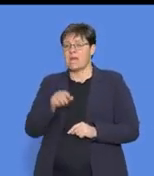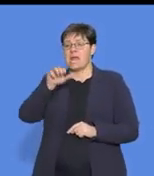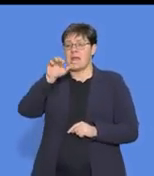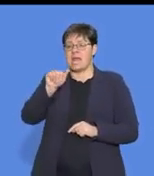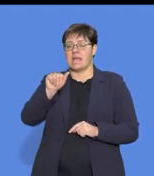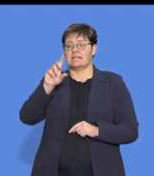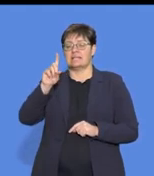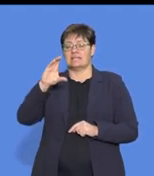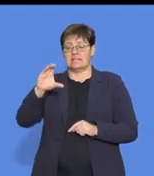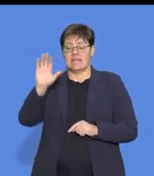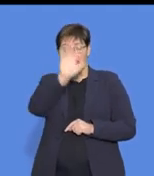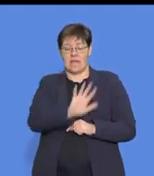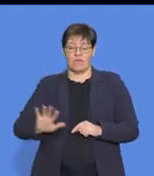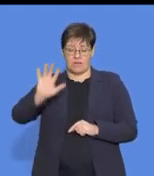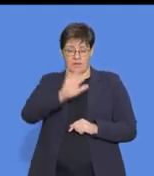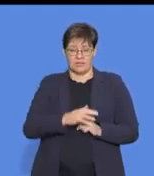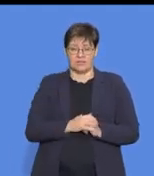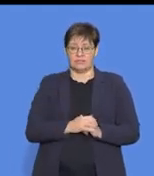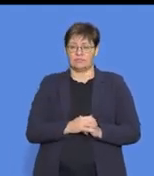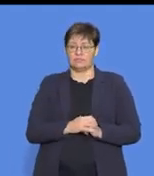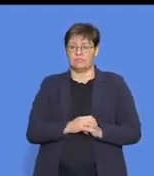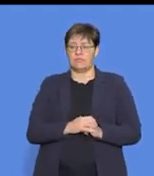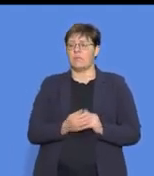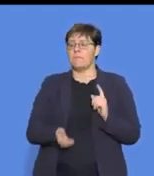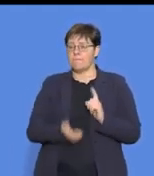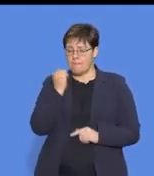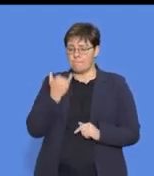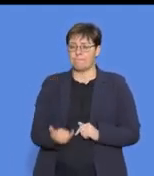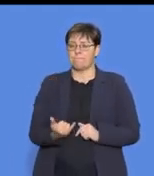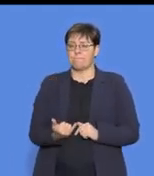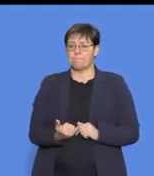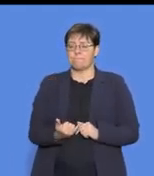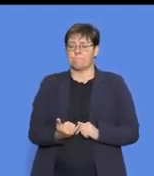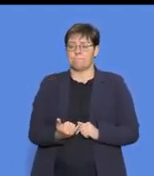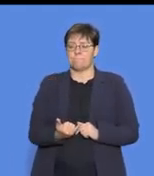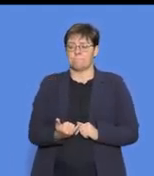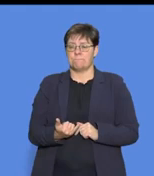determine the area of ADC. So now we want to find the area of ADC. Remember,